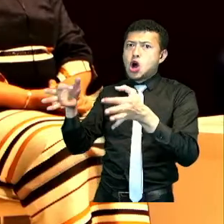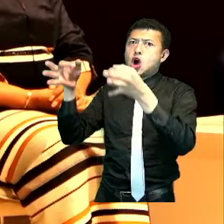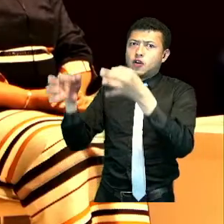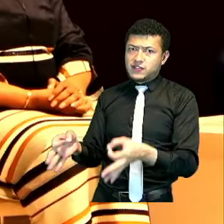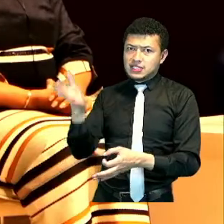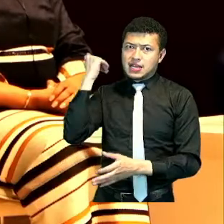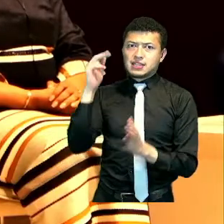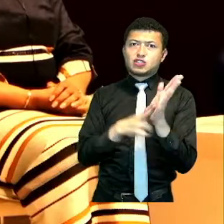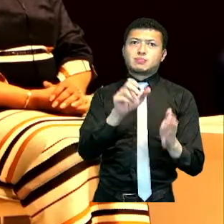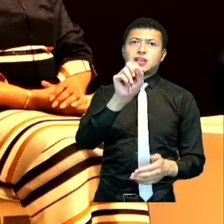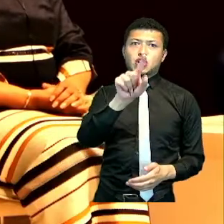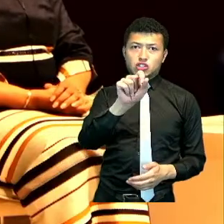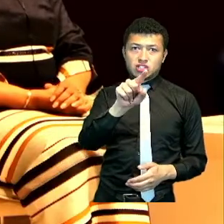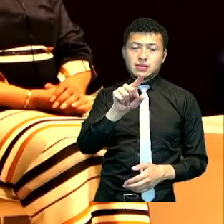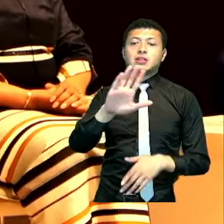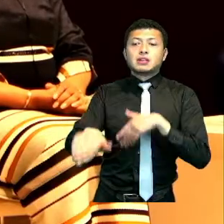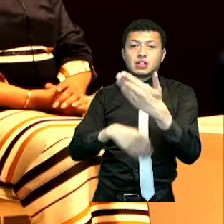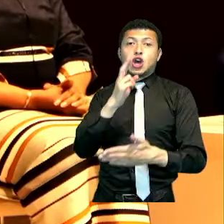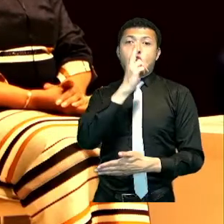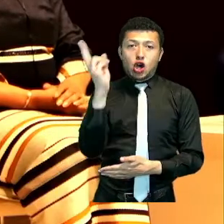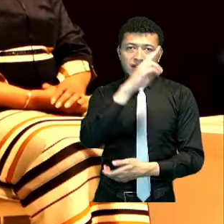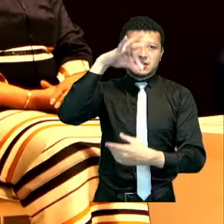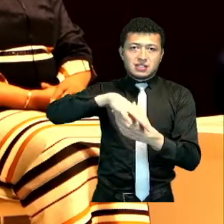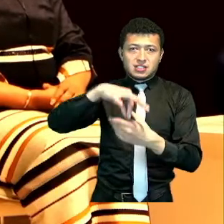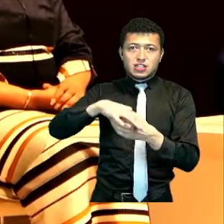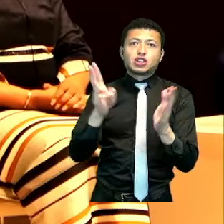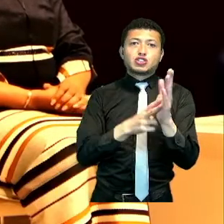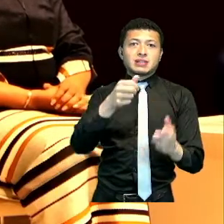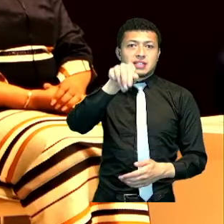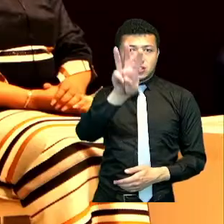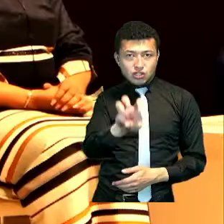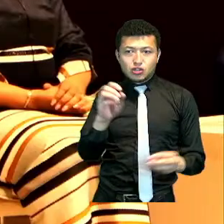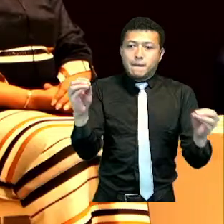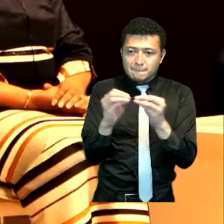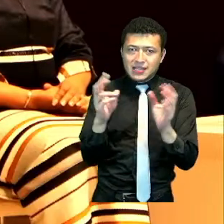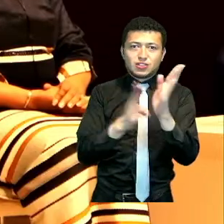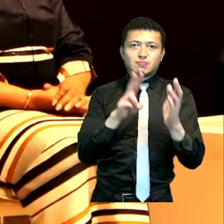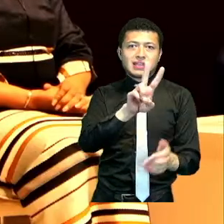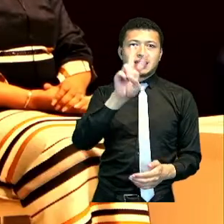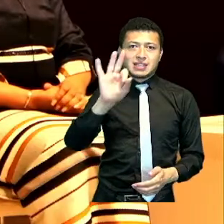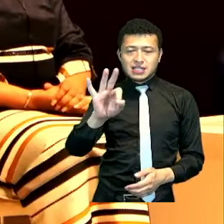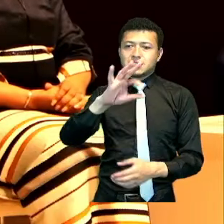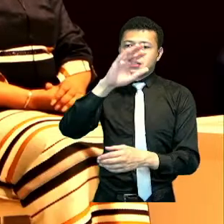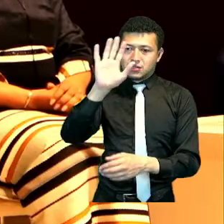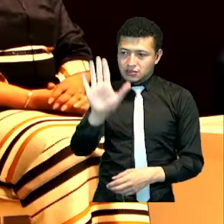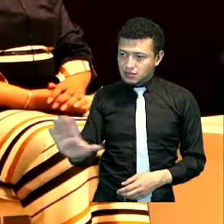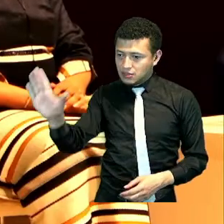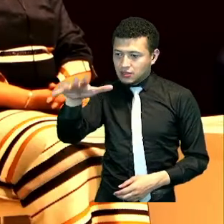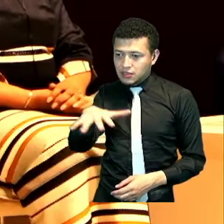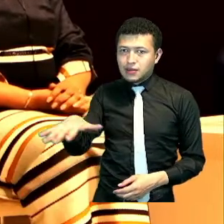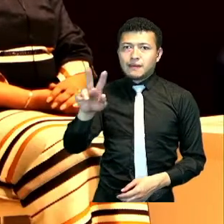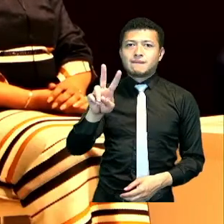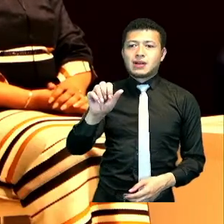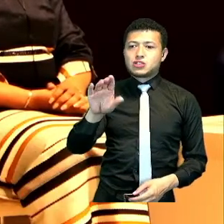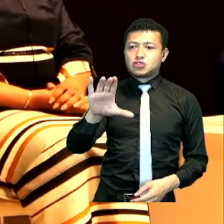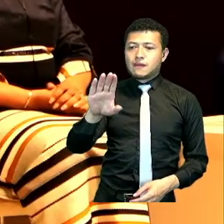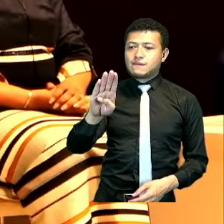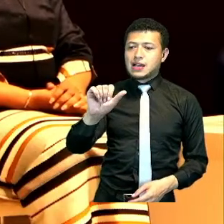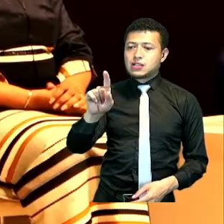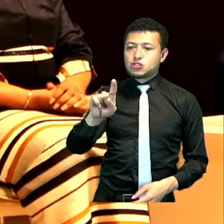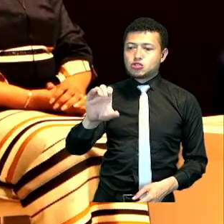2011 and re-elected in 2018, and in 2023, the territory of Basoka, province of Shoko.